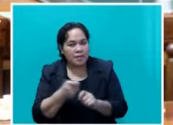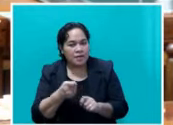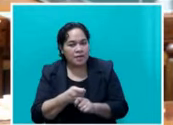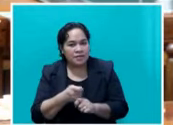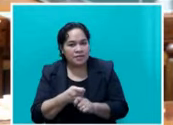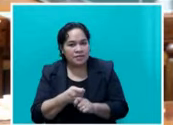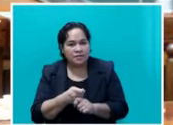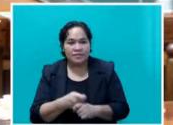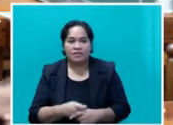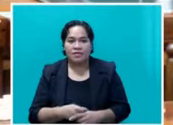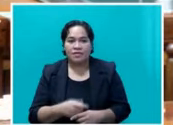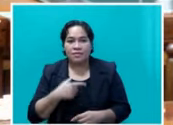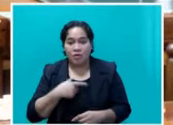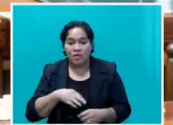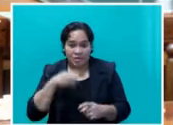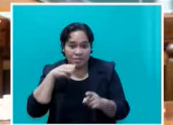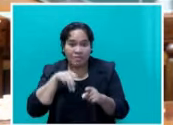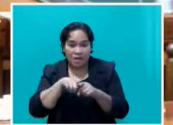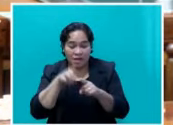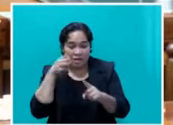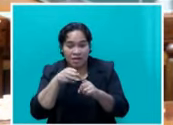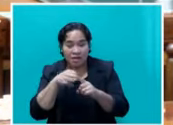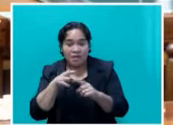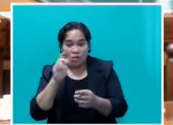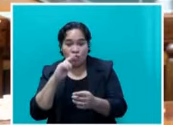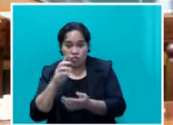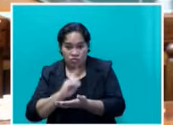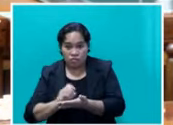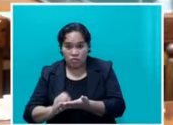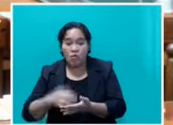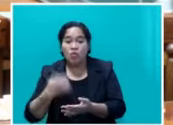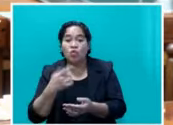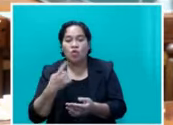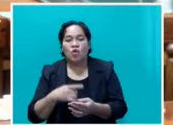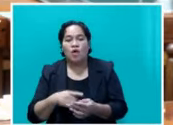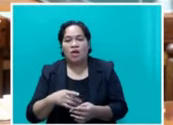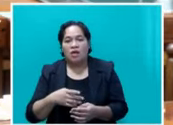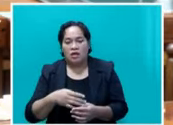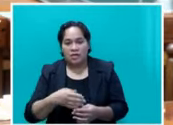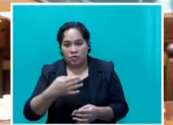because the main architect behind the Principal Act was Ratul Selala Sukuna,